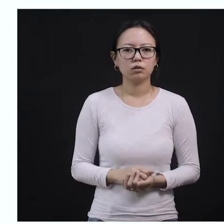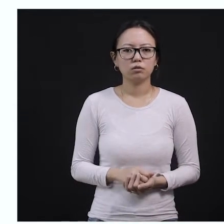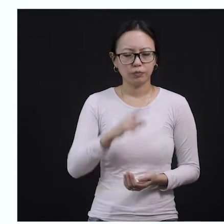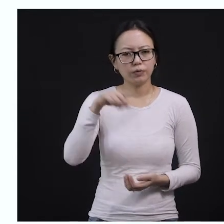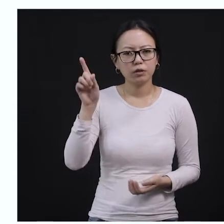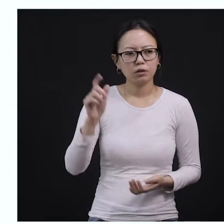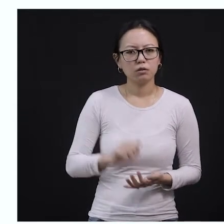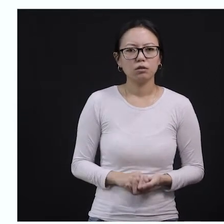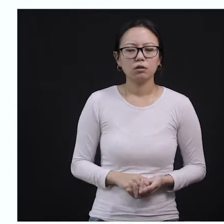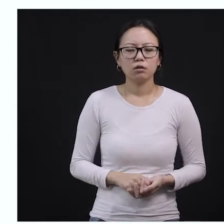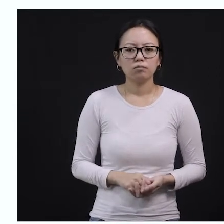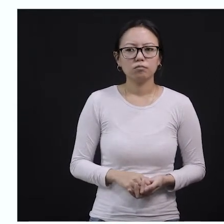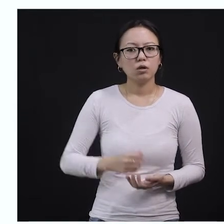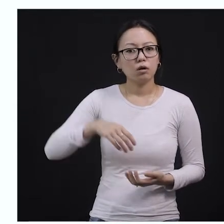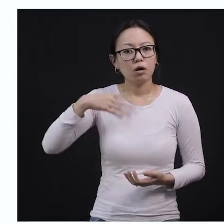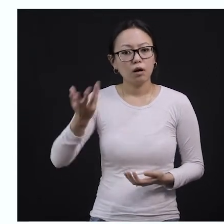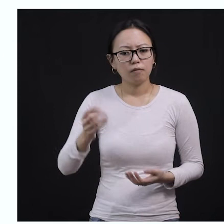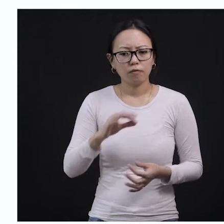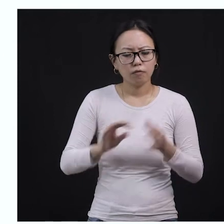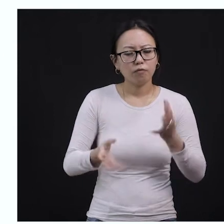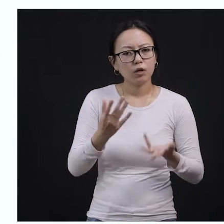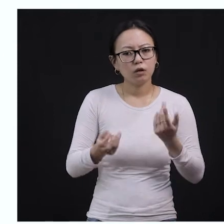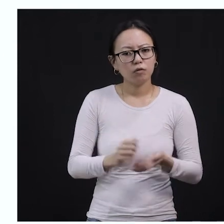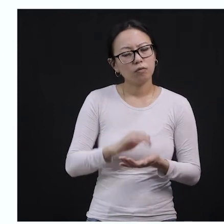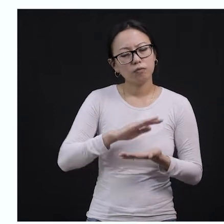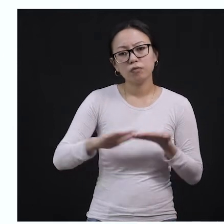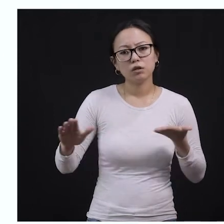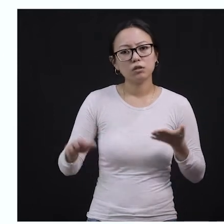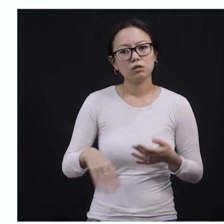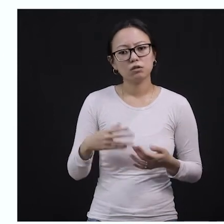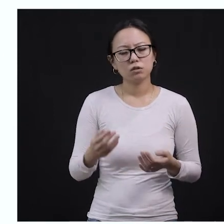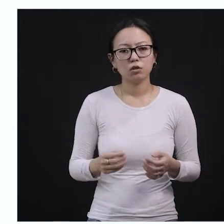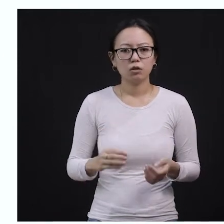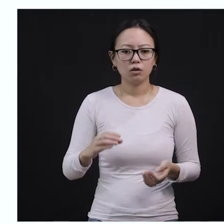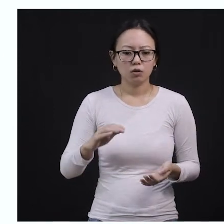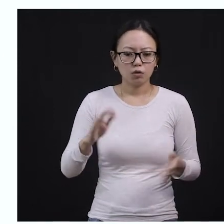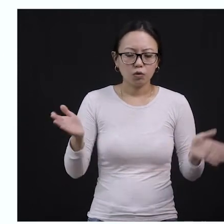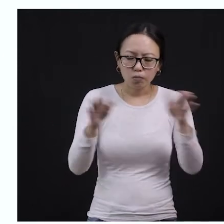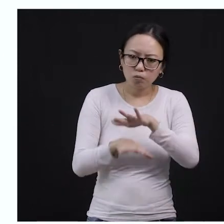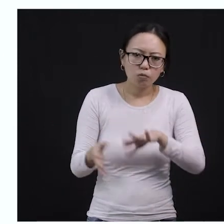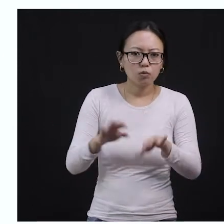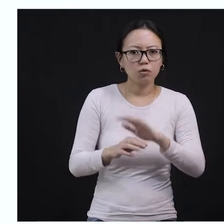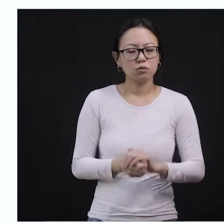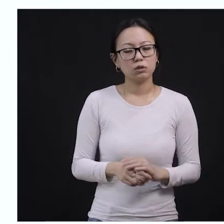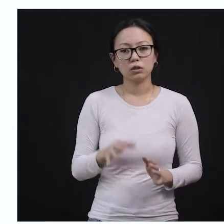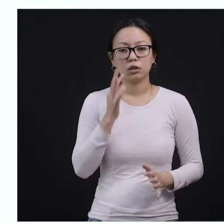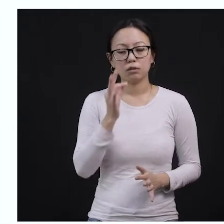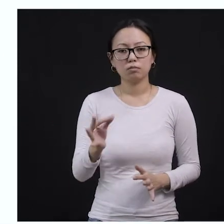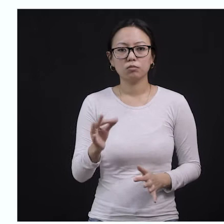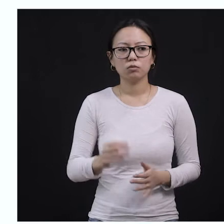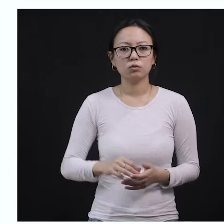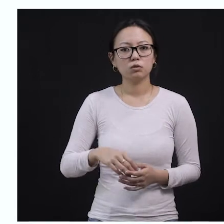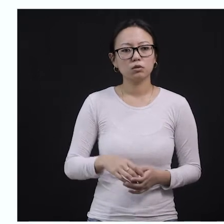to put down this fire before leaving the areas, all right? Or else this fire may also be the reason